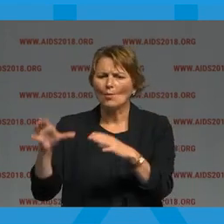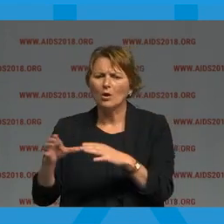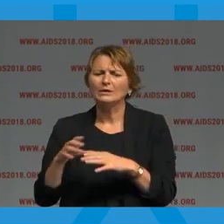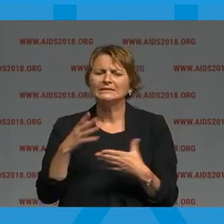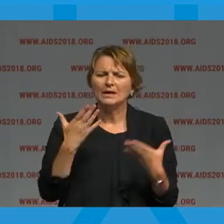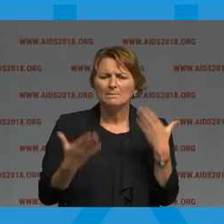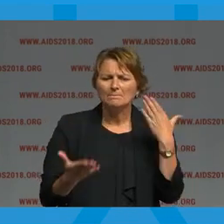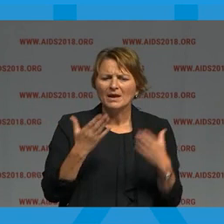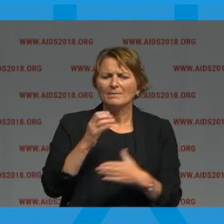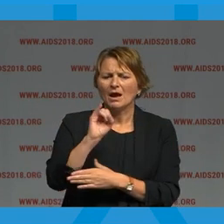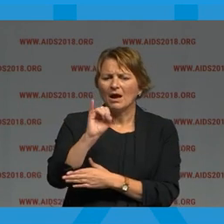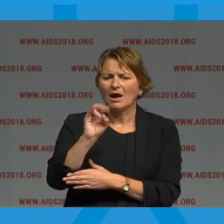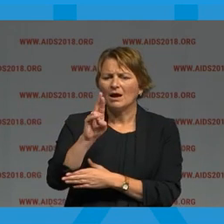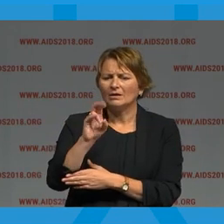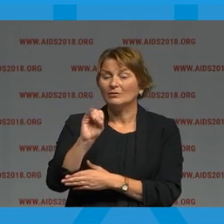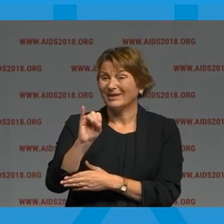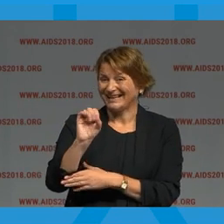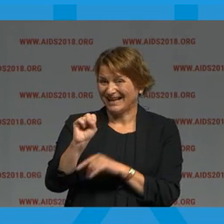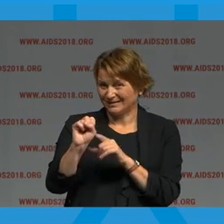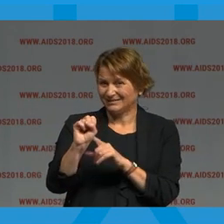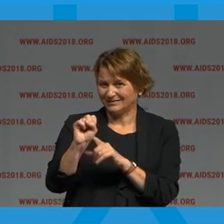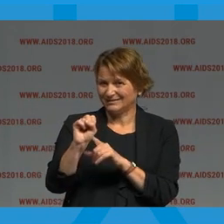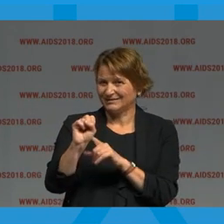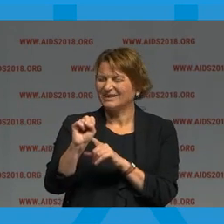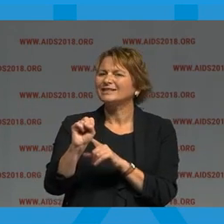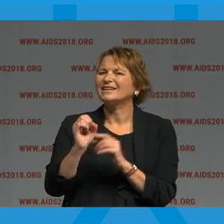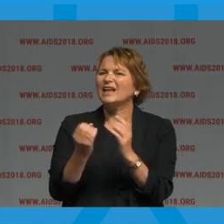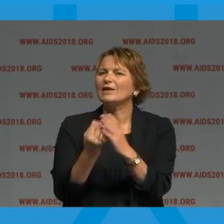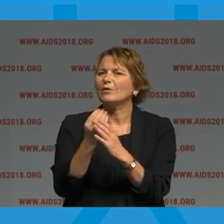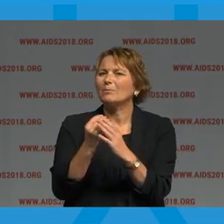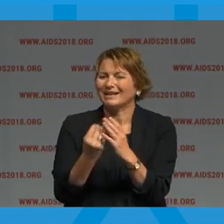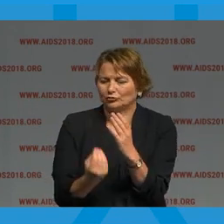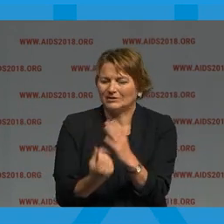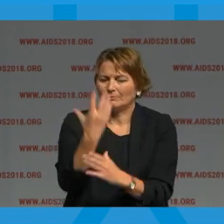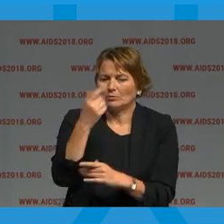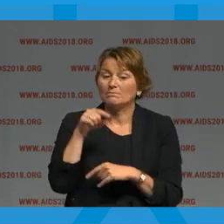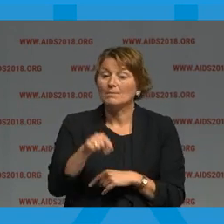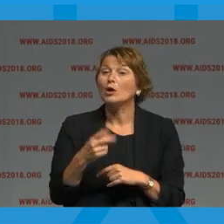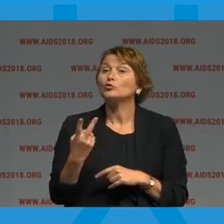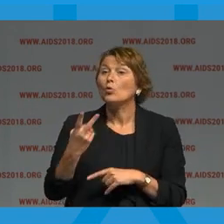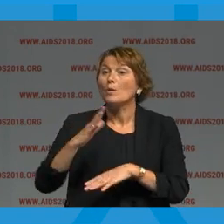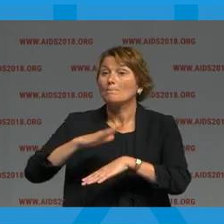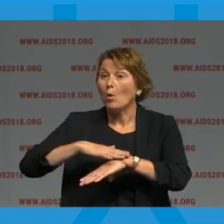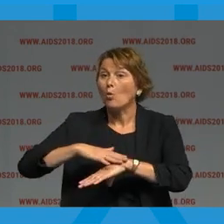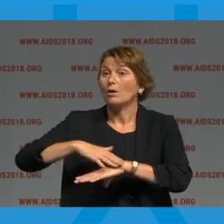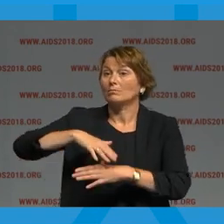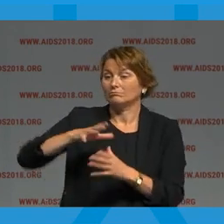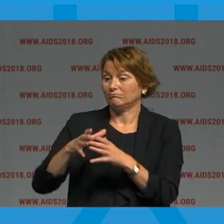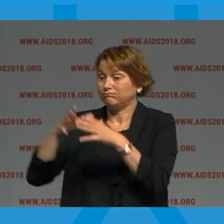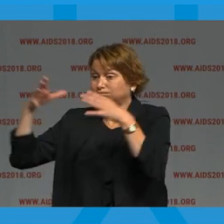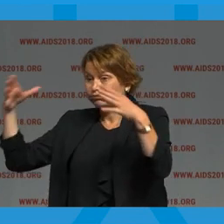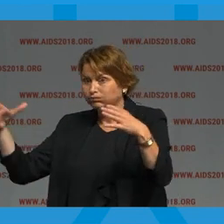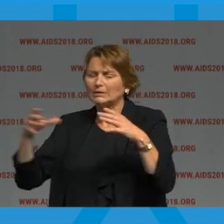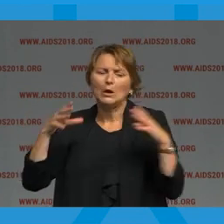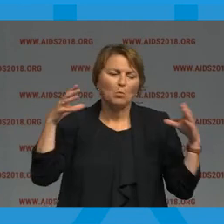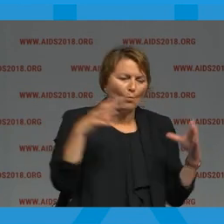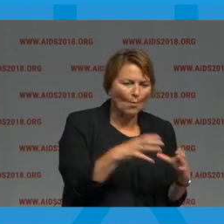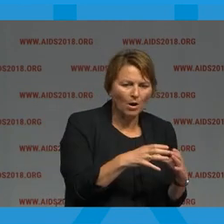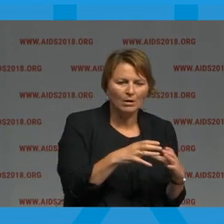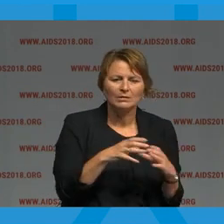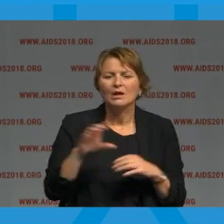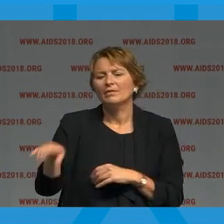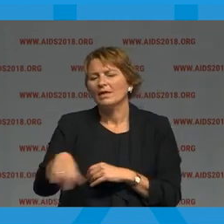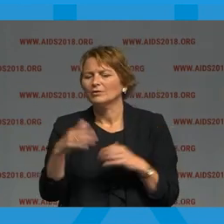immune reconstitution inflammatory syndrome was twice as much when compared when you use integrase inhibitors compared